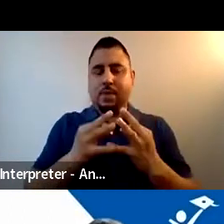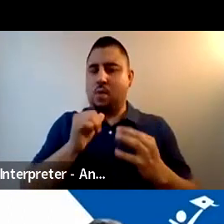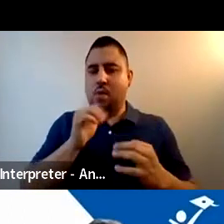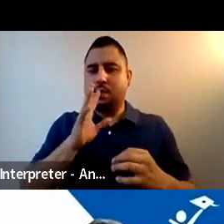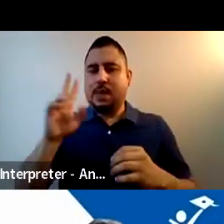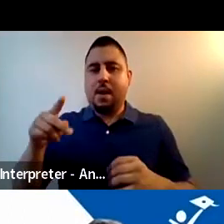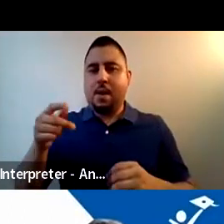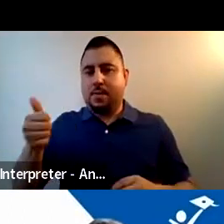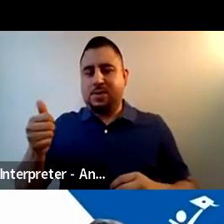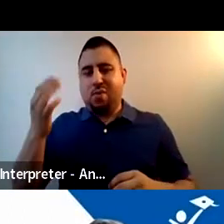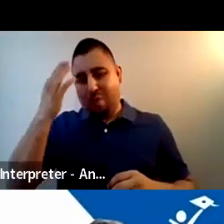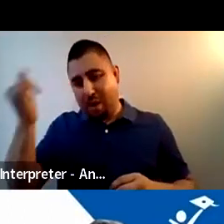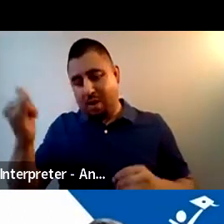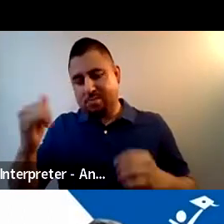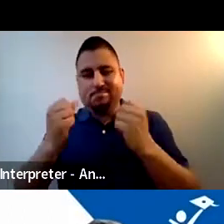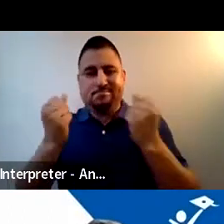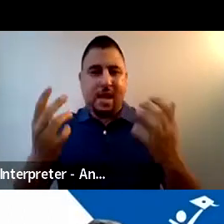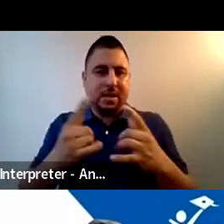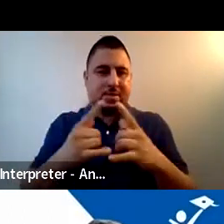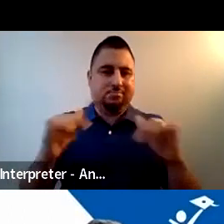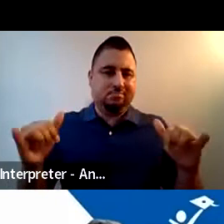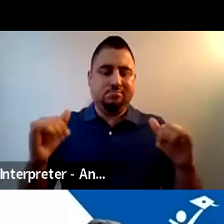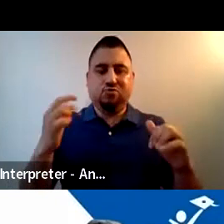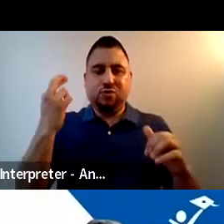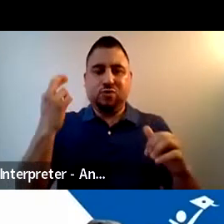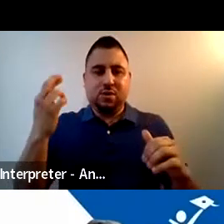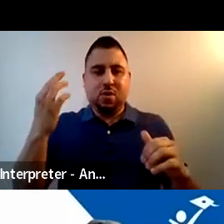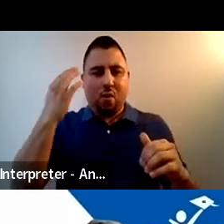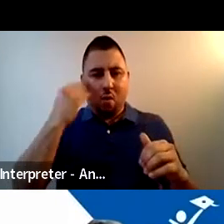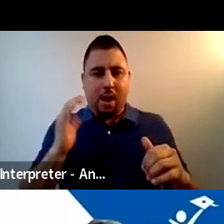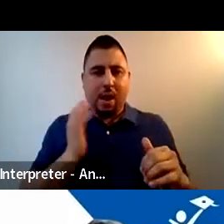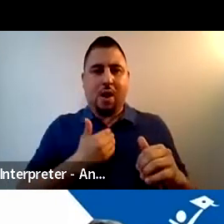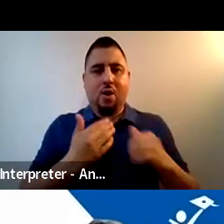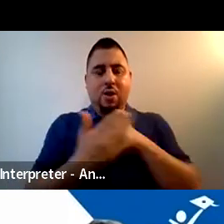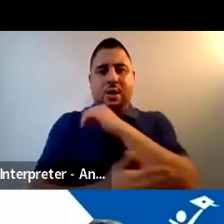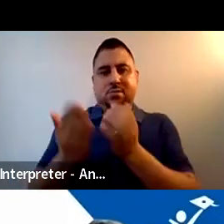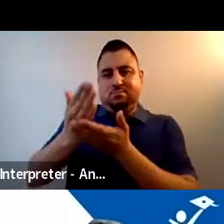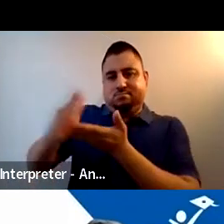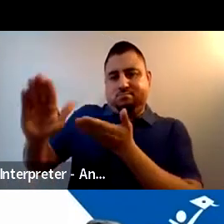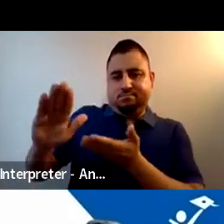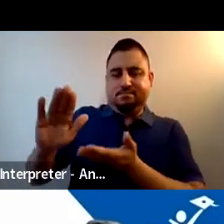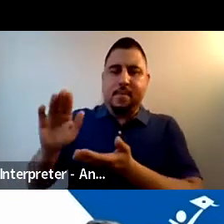up for themselves for a variety of reasons. Why is our county marginalizing them?